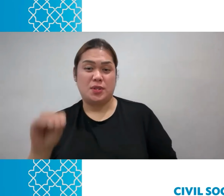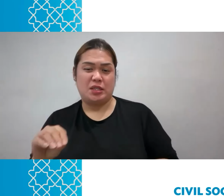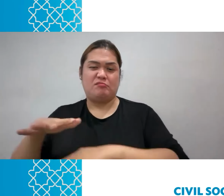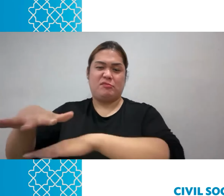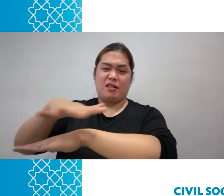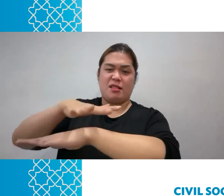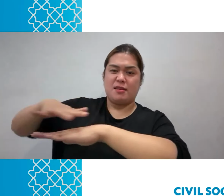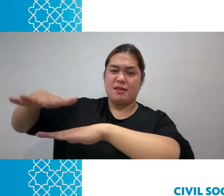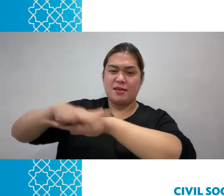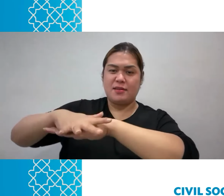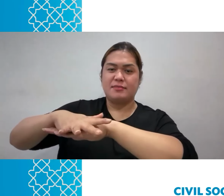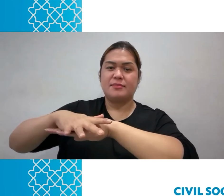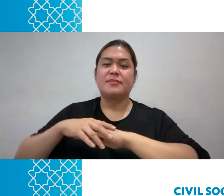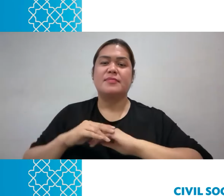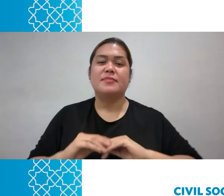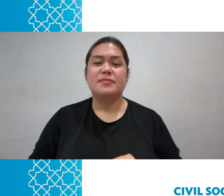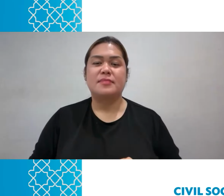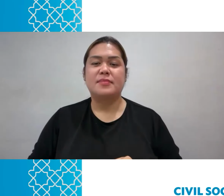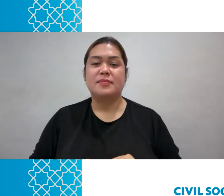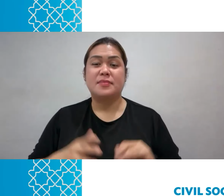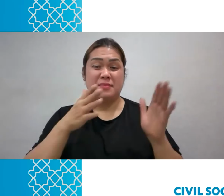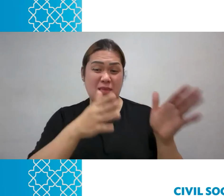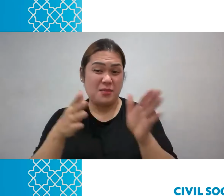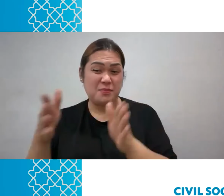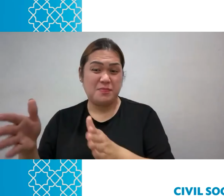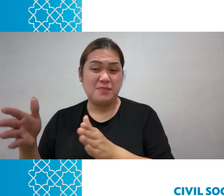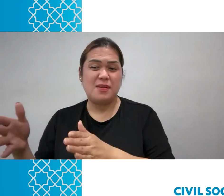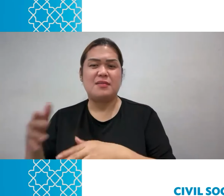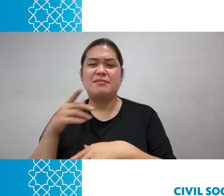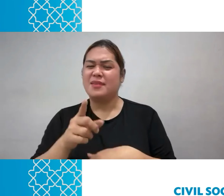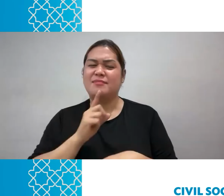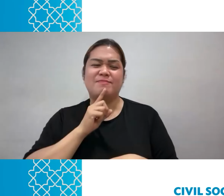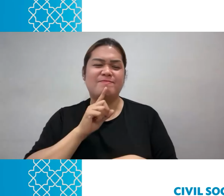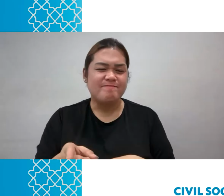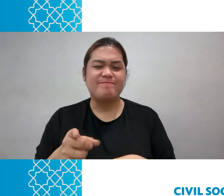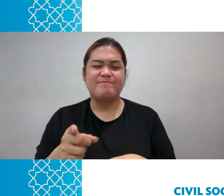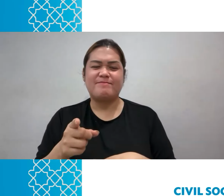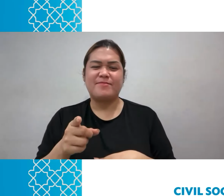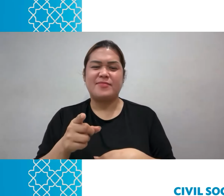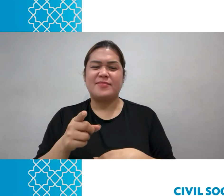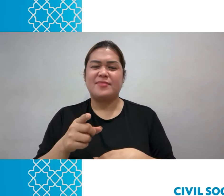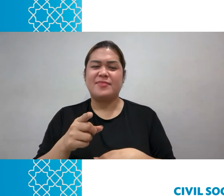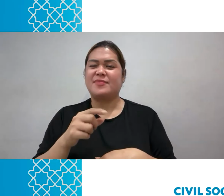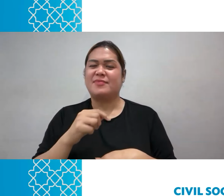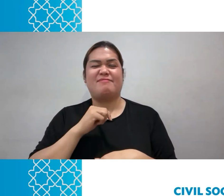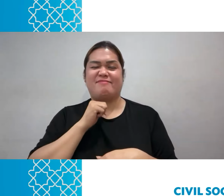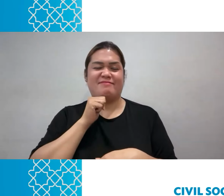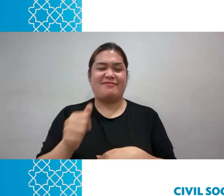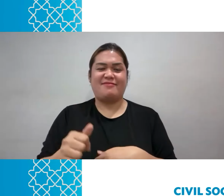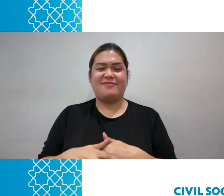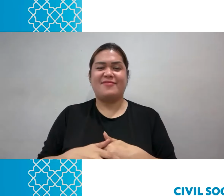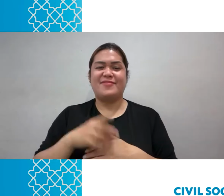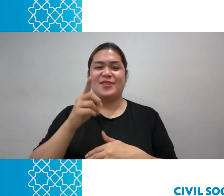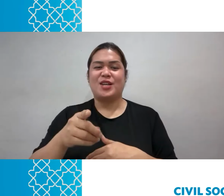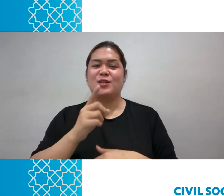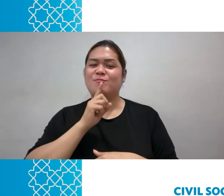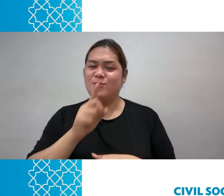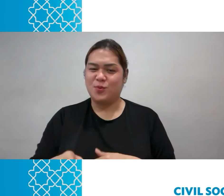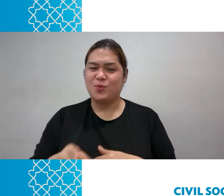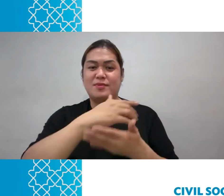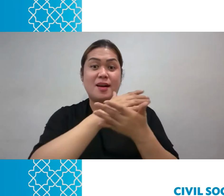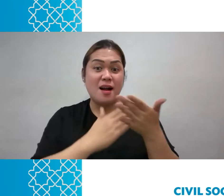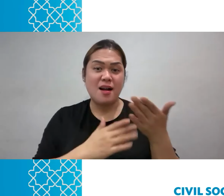So in a way, these are facts. It's not. So if these are facts, we need to do something about them, okay?